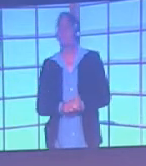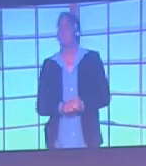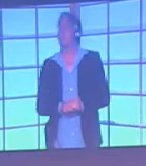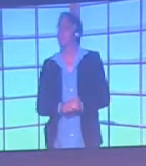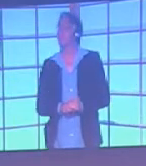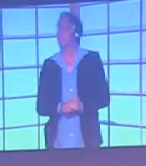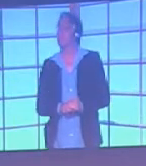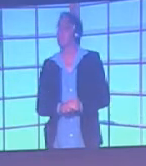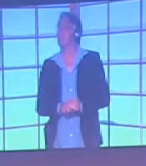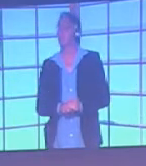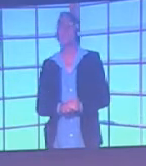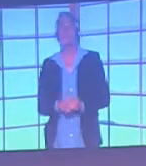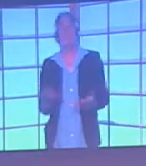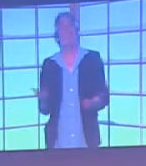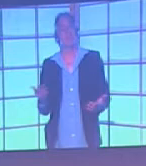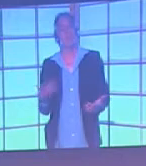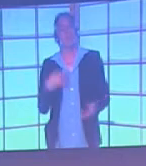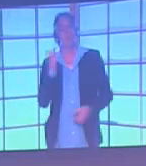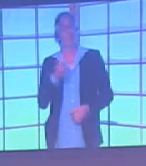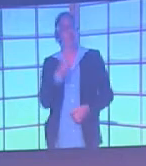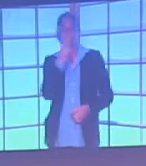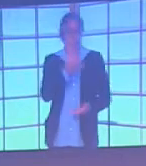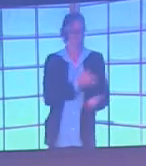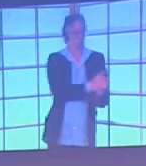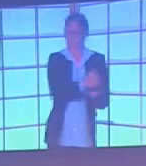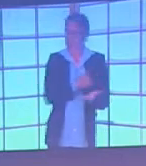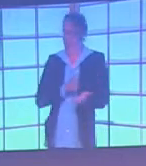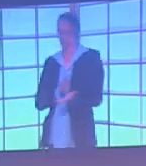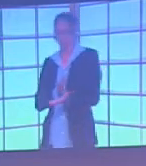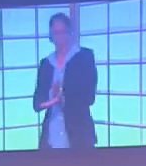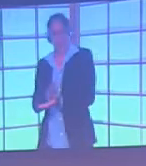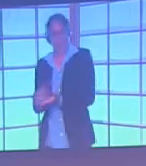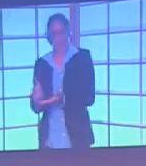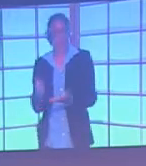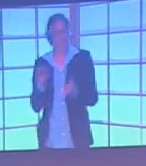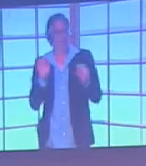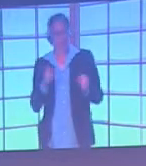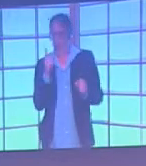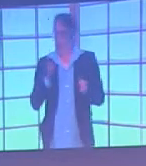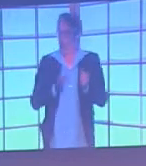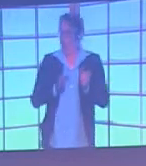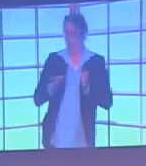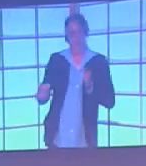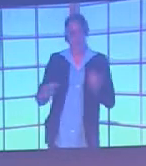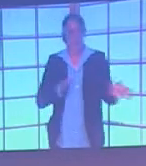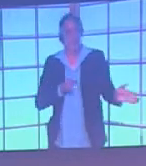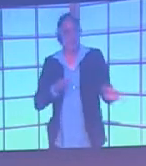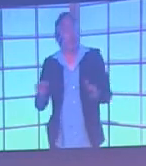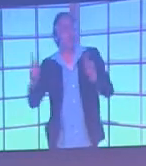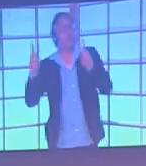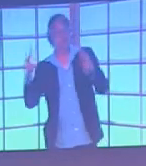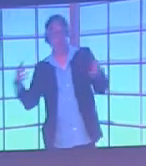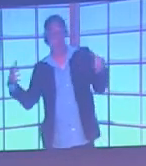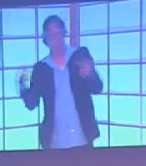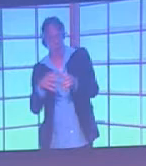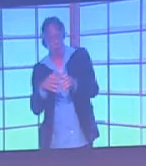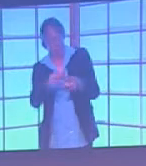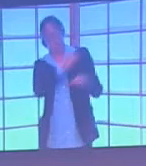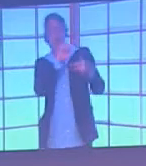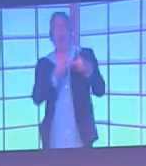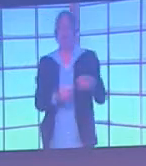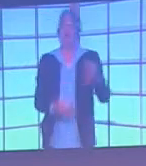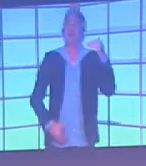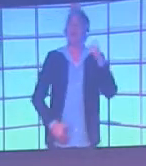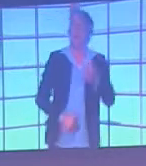the two parallels of a similar issue, but it is always important that disabled